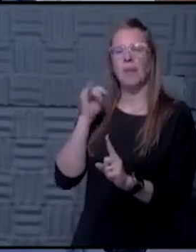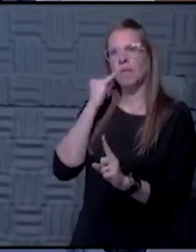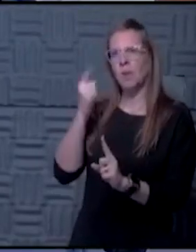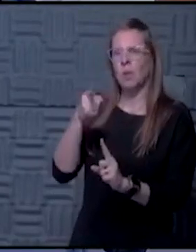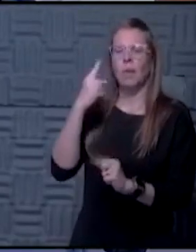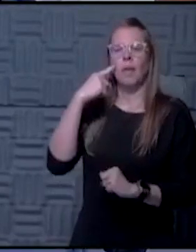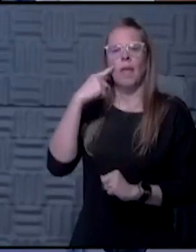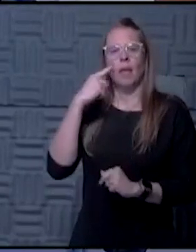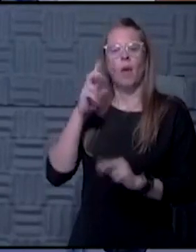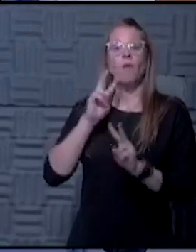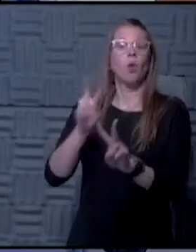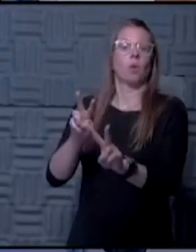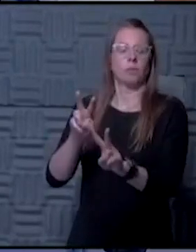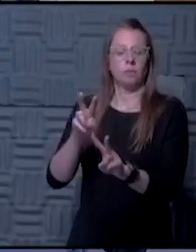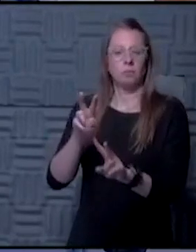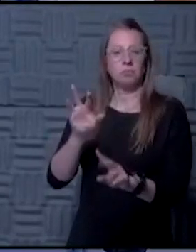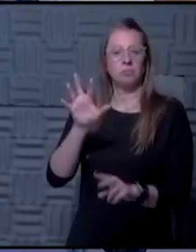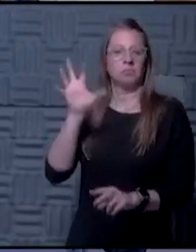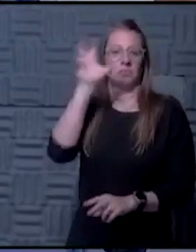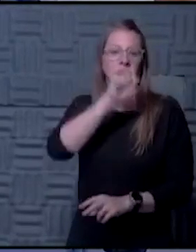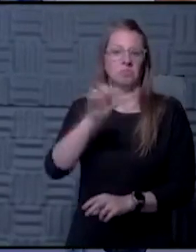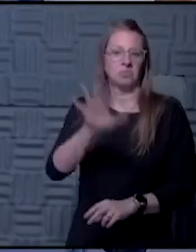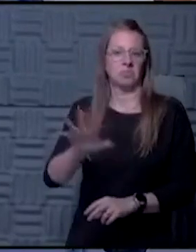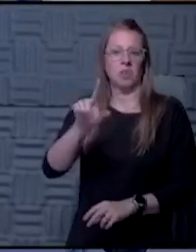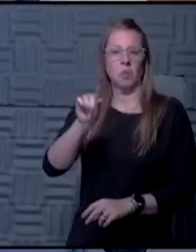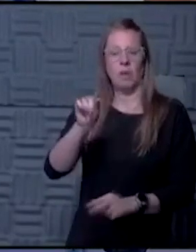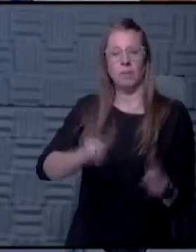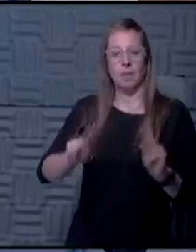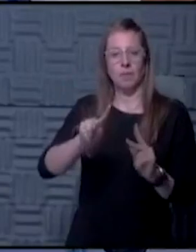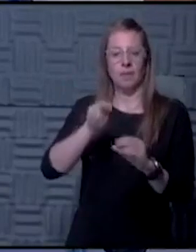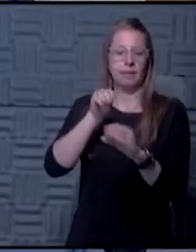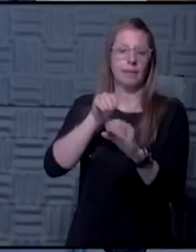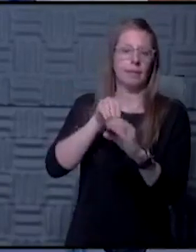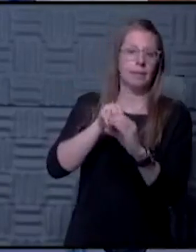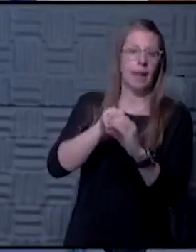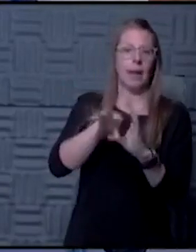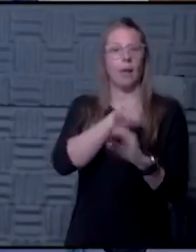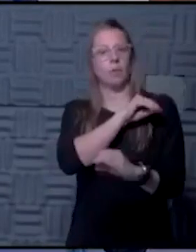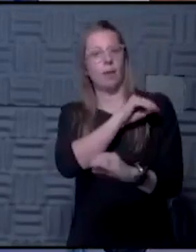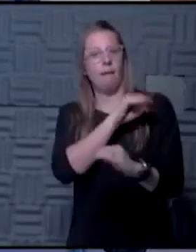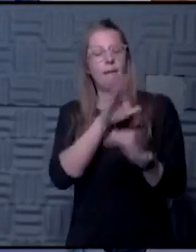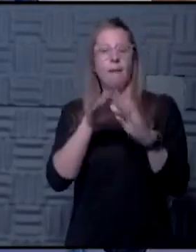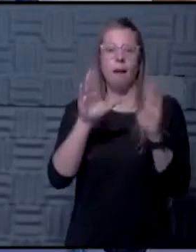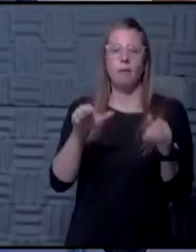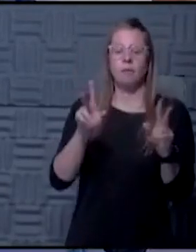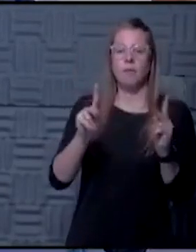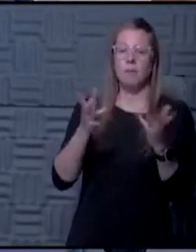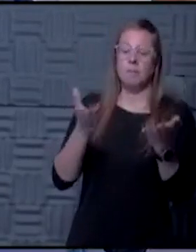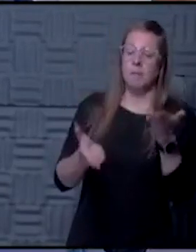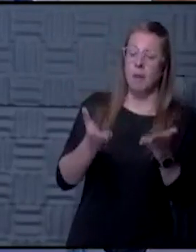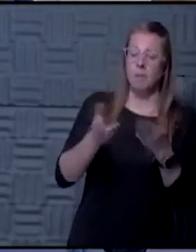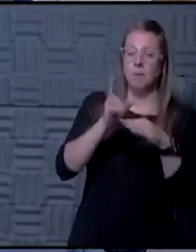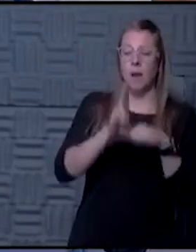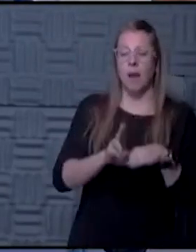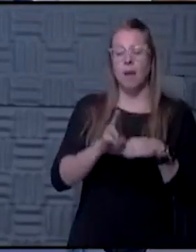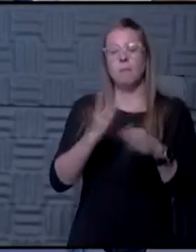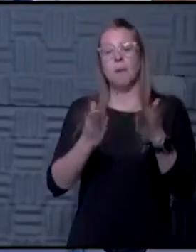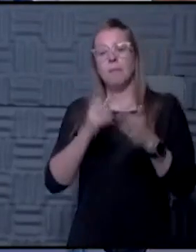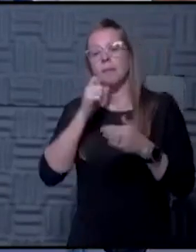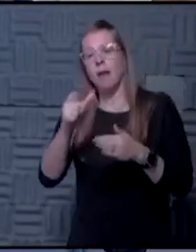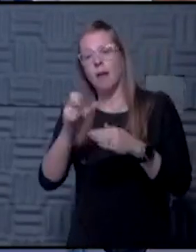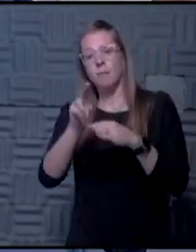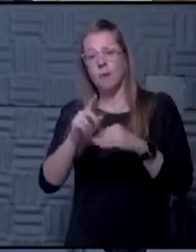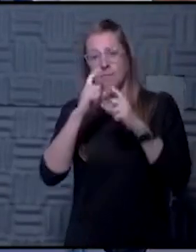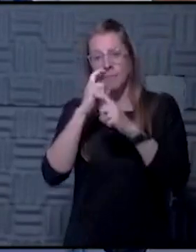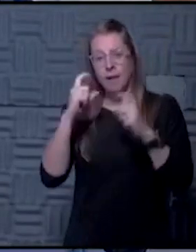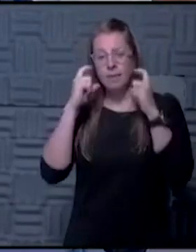think about it as a funeral, let's say there's 20 people. You're inside and outside of a house. People may or may not be wearing a mask. That could be a recipe,